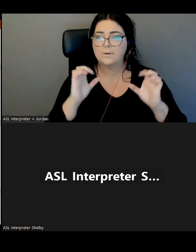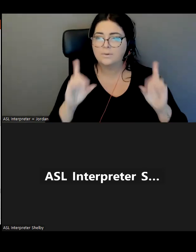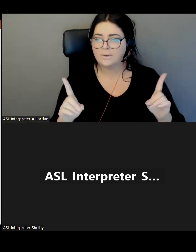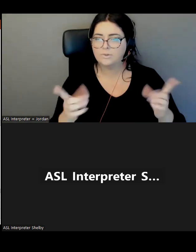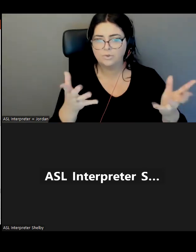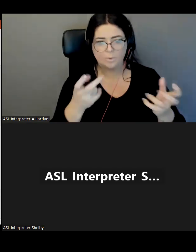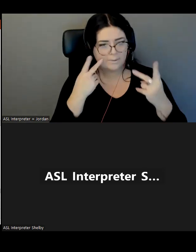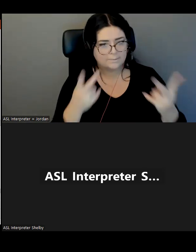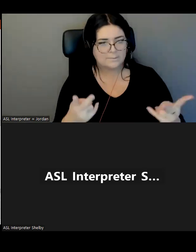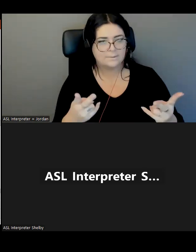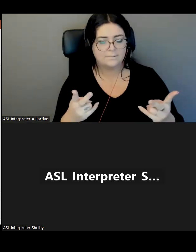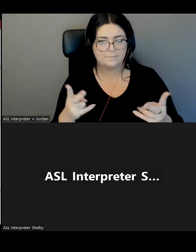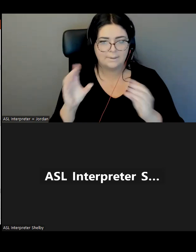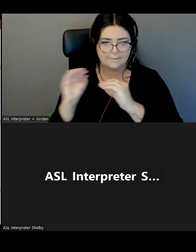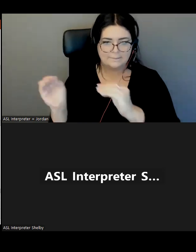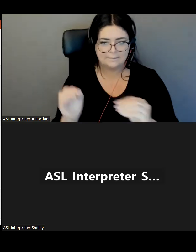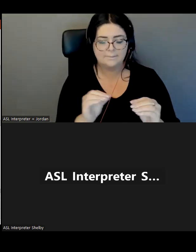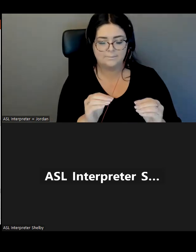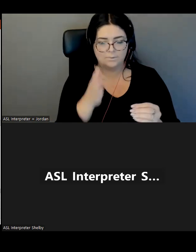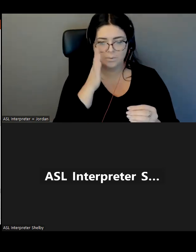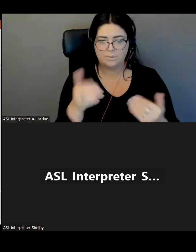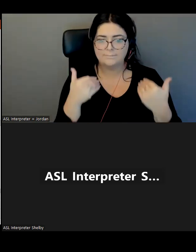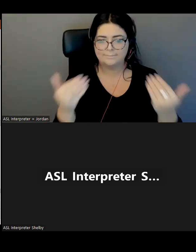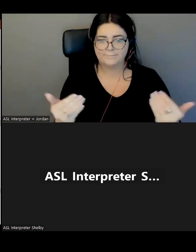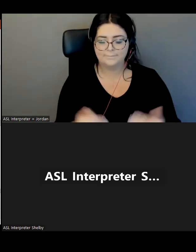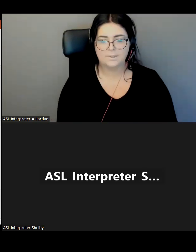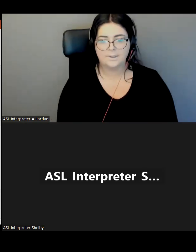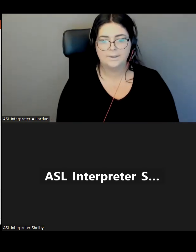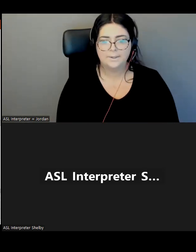see, and try and offer some of those opportunities.